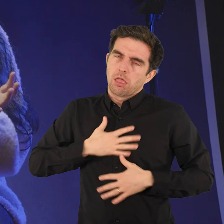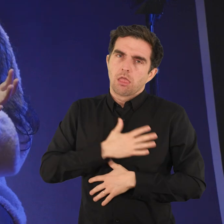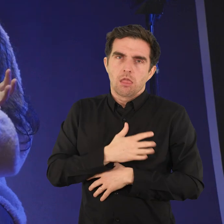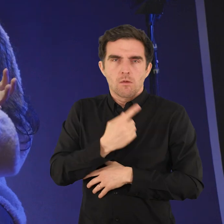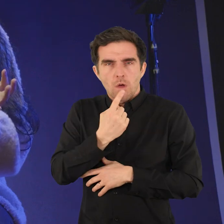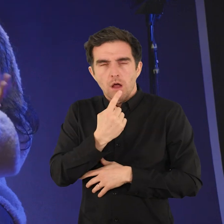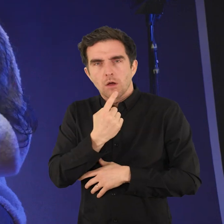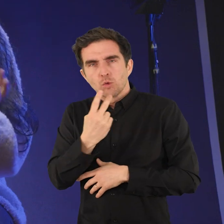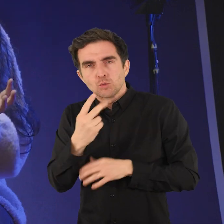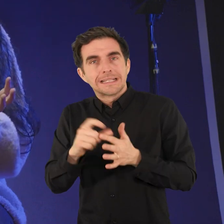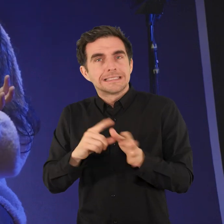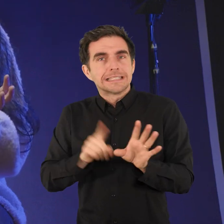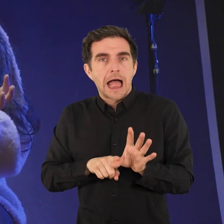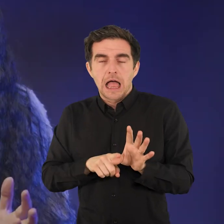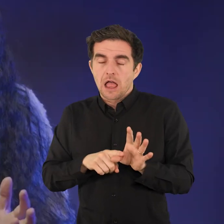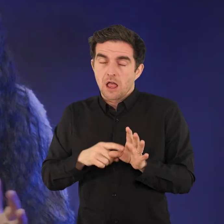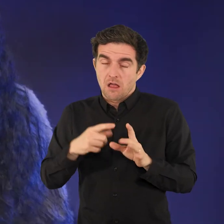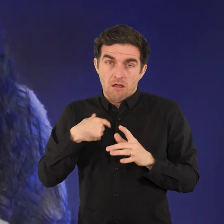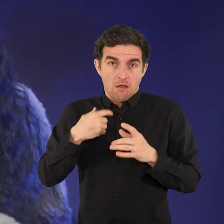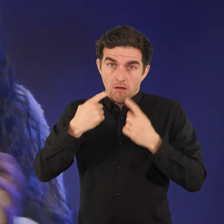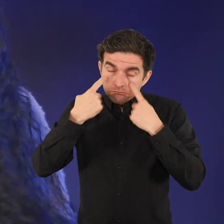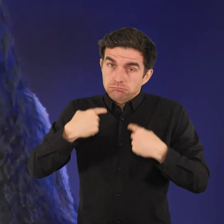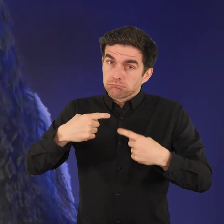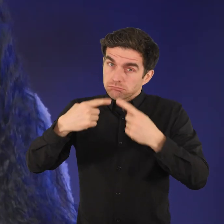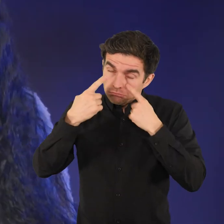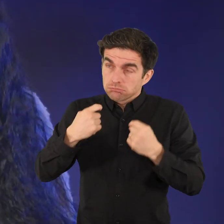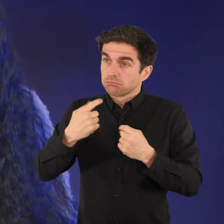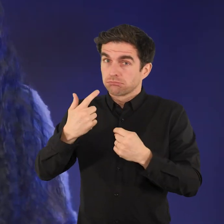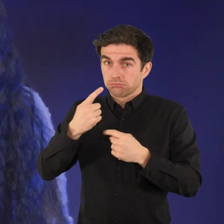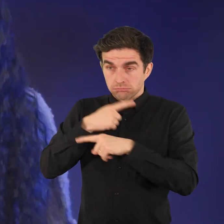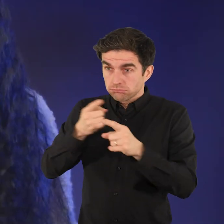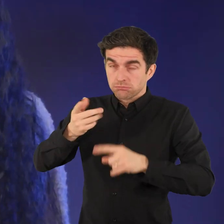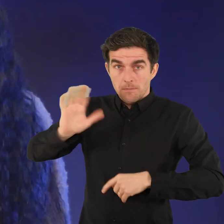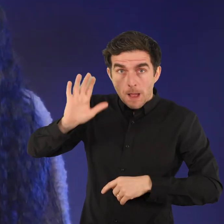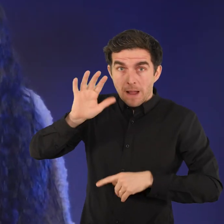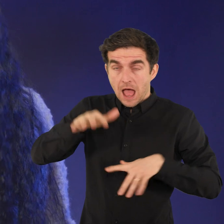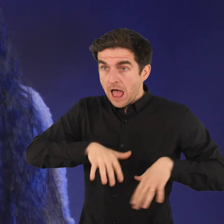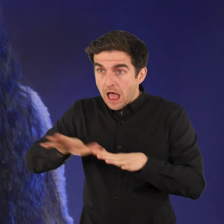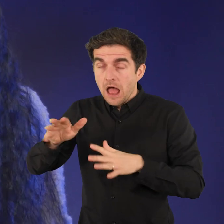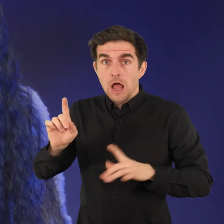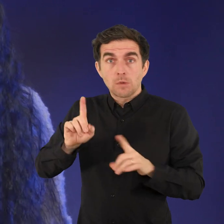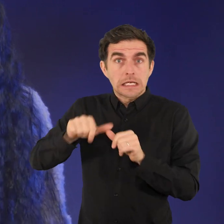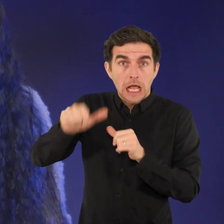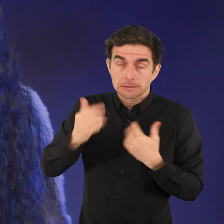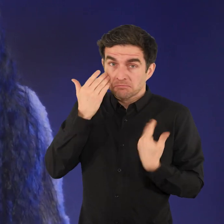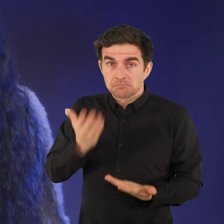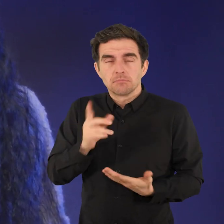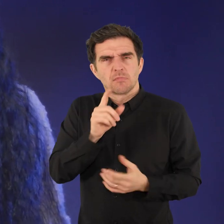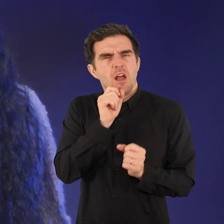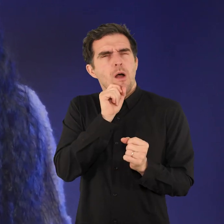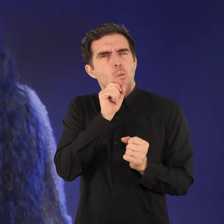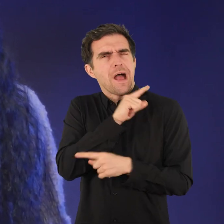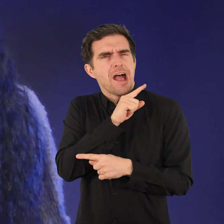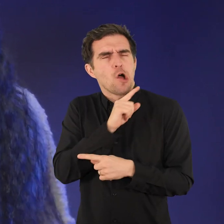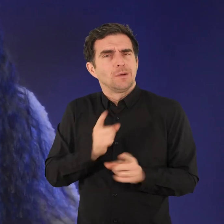like a day or two to get over it because we were like all in tears. And the funny thing is, or maybe not the funny thing, but the